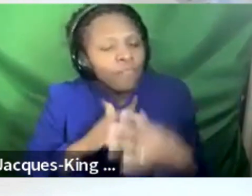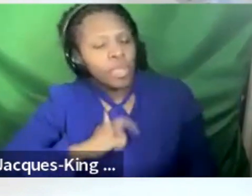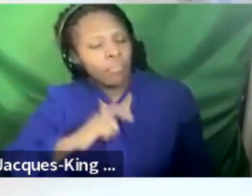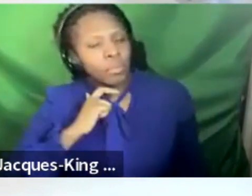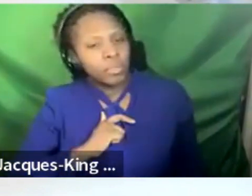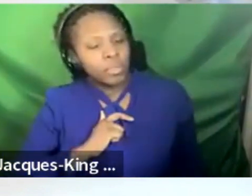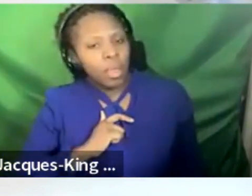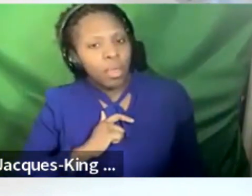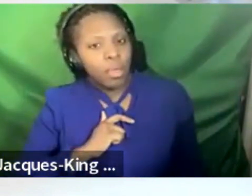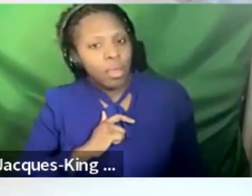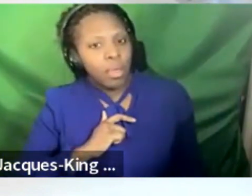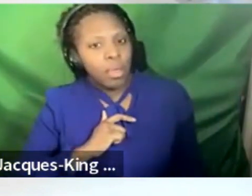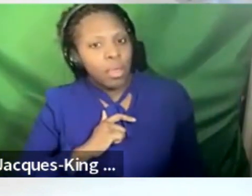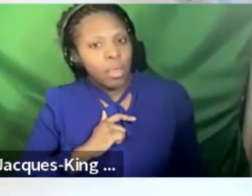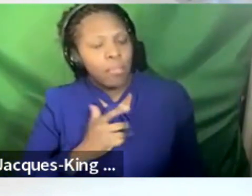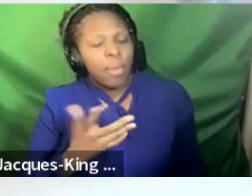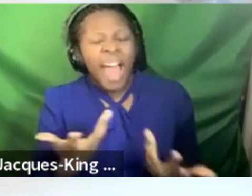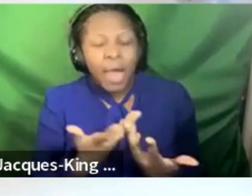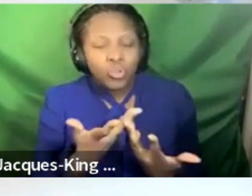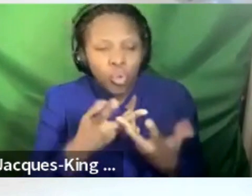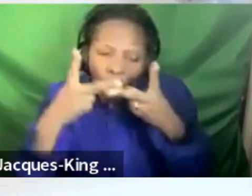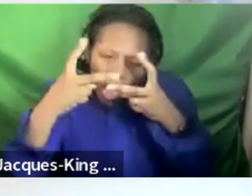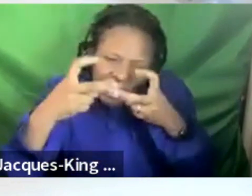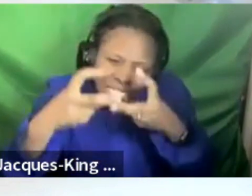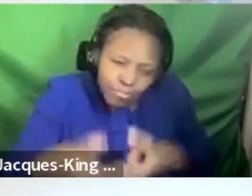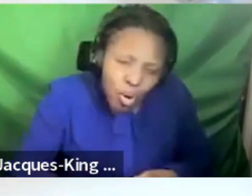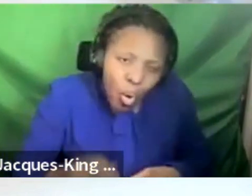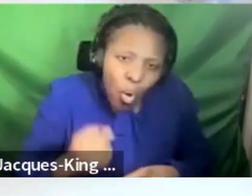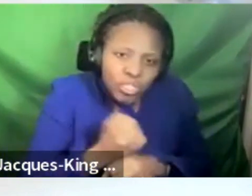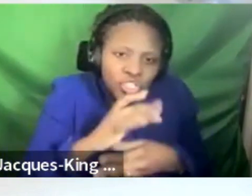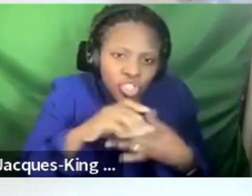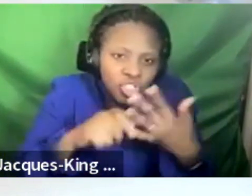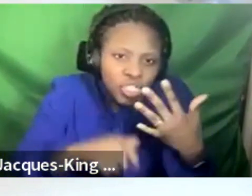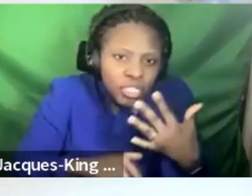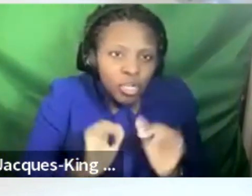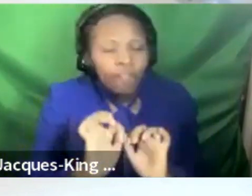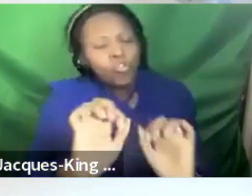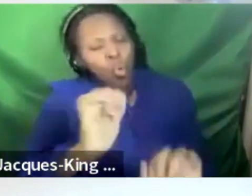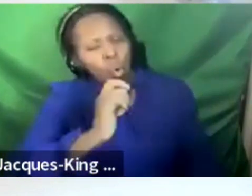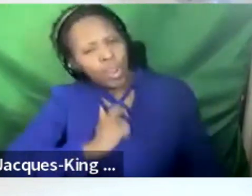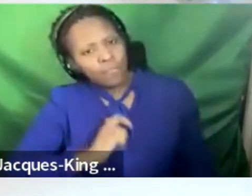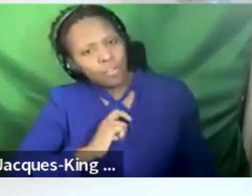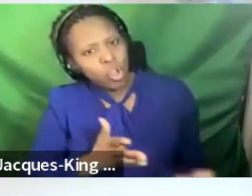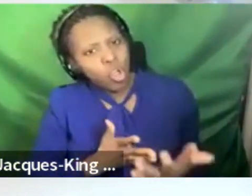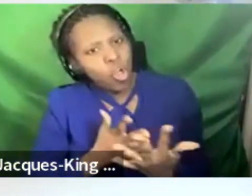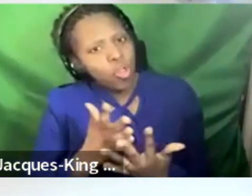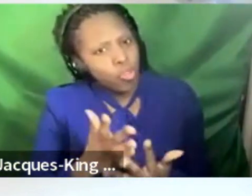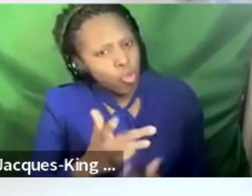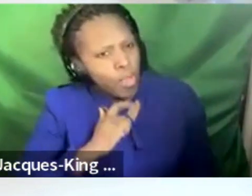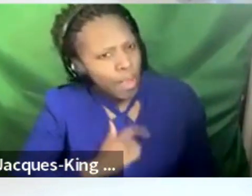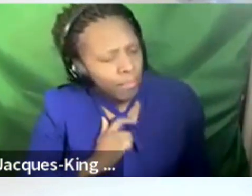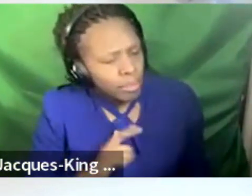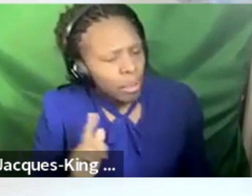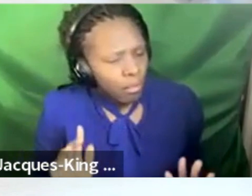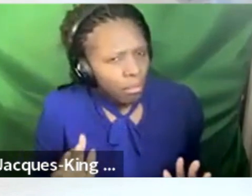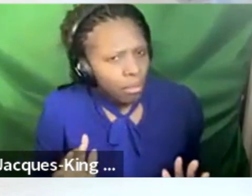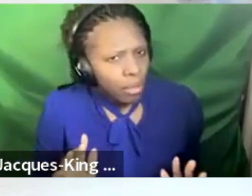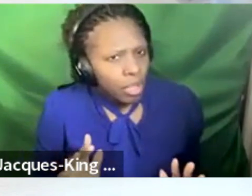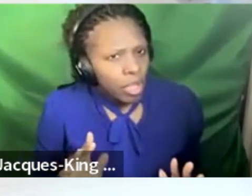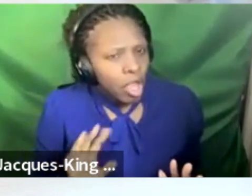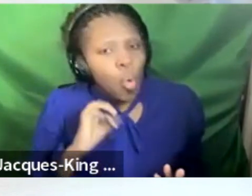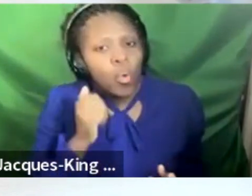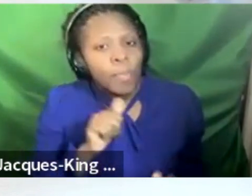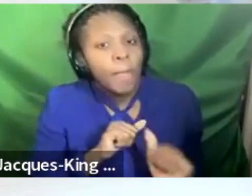perform the gender of the character instead of how to explore the gender of your